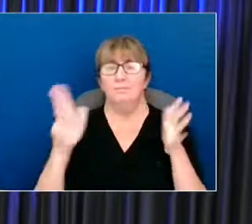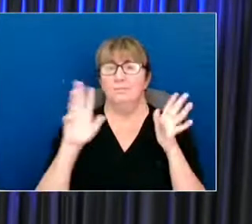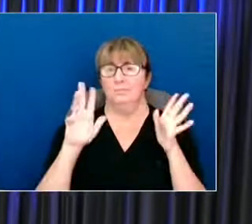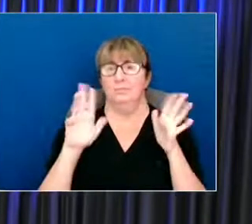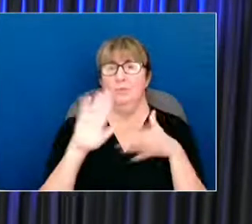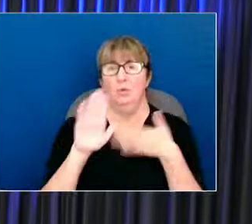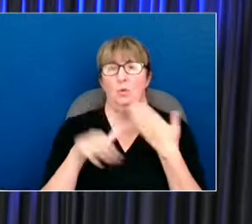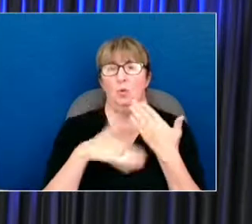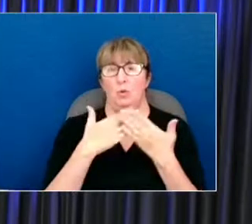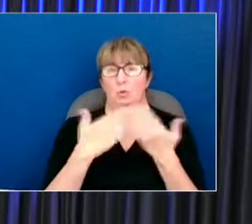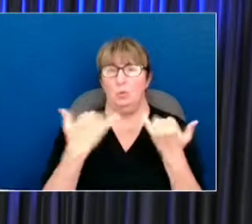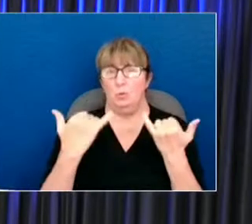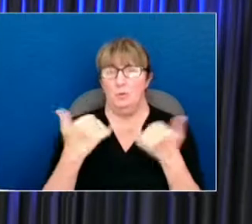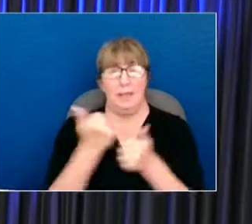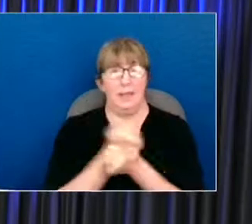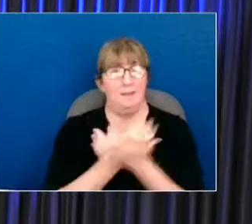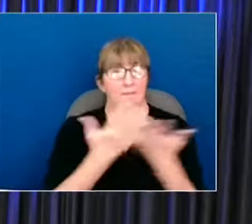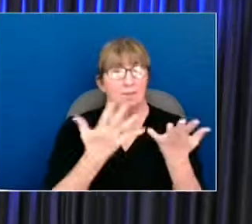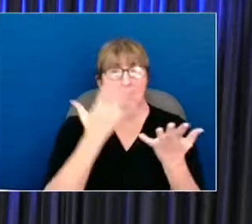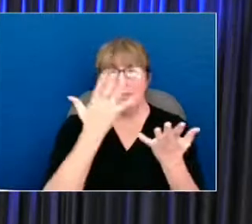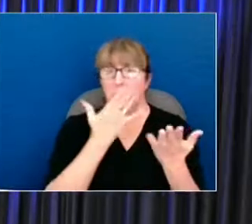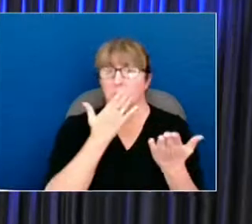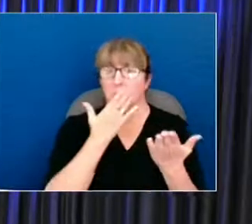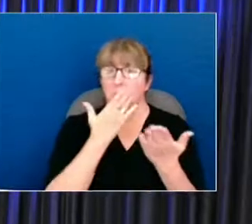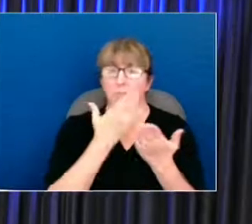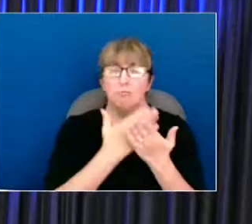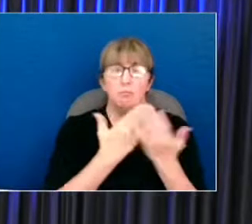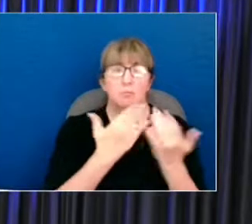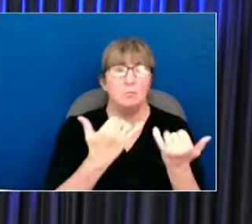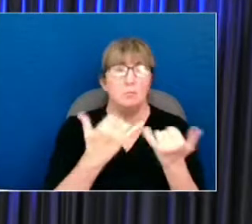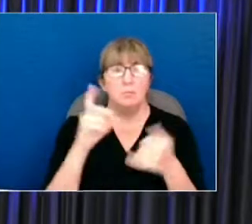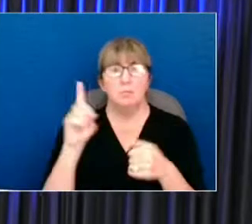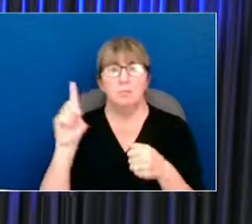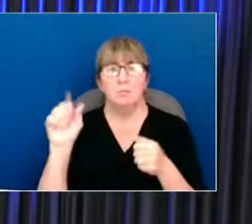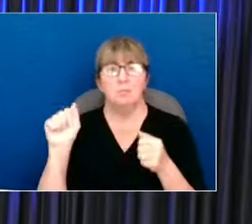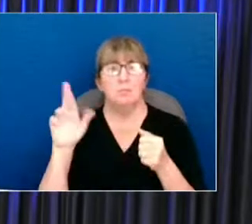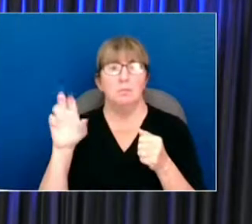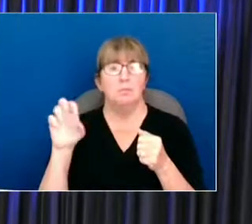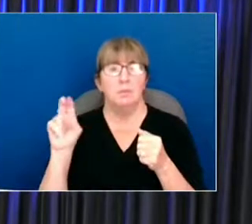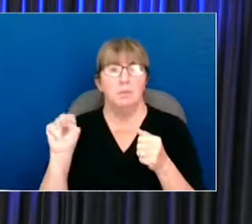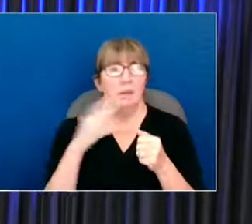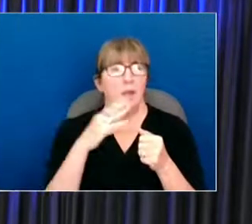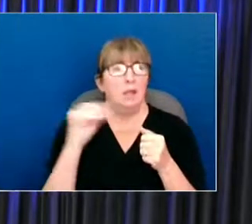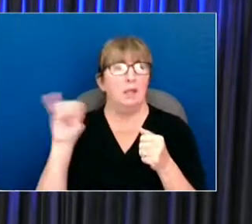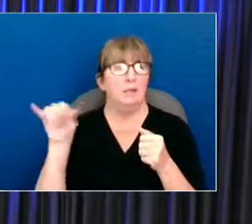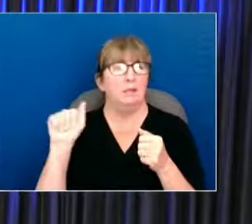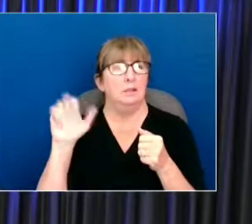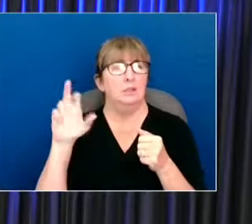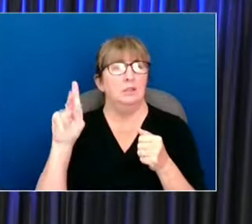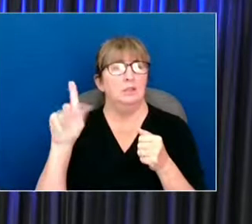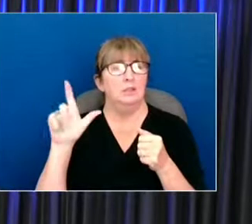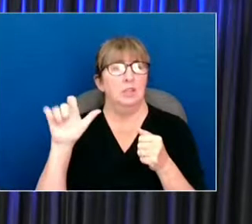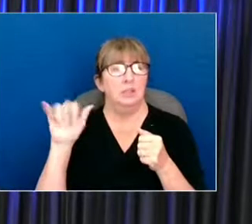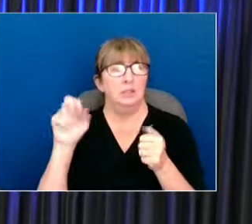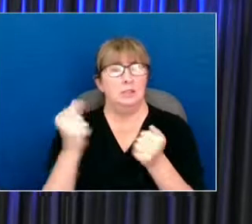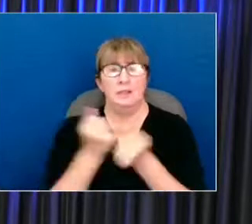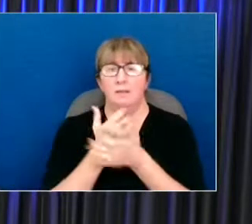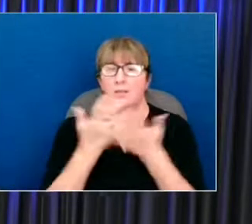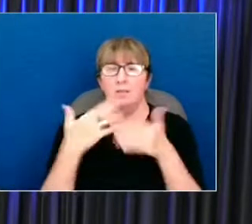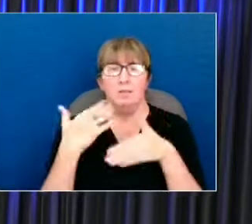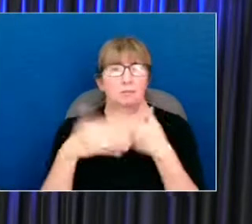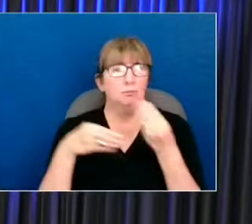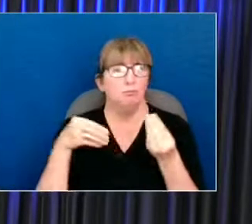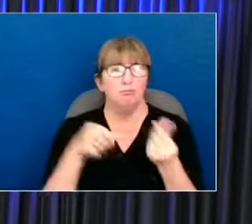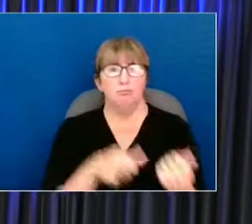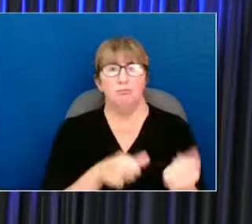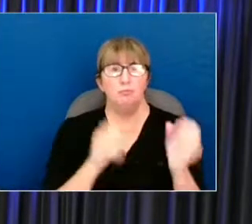Everything's looking stable on our end. Darren and Jacqueline on the network side, everything's smooth. We're not getting anything